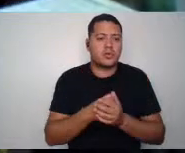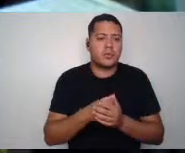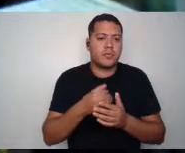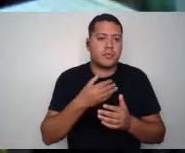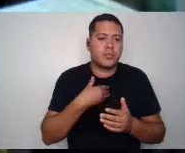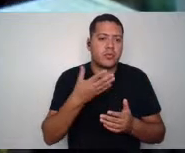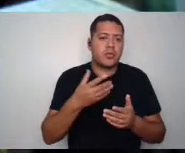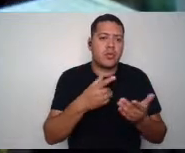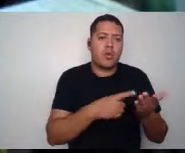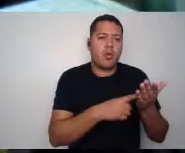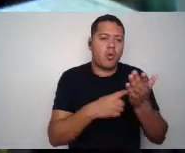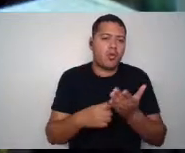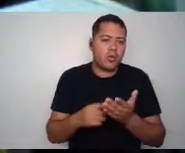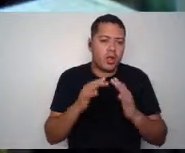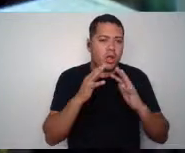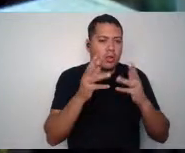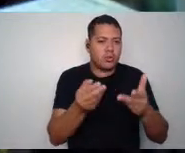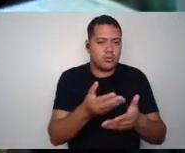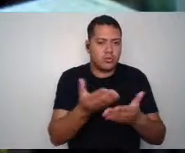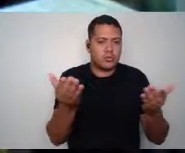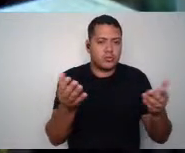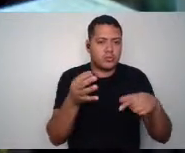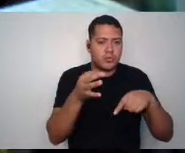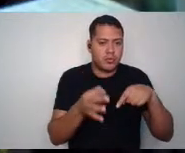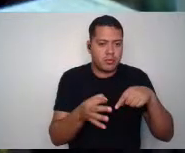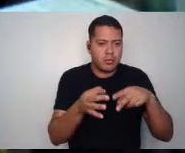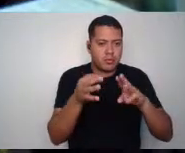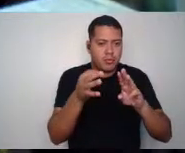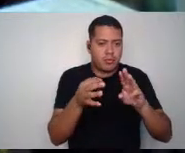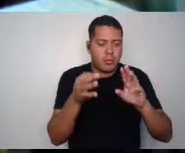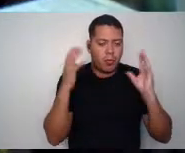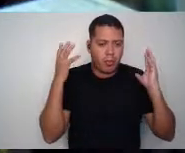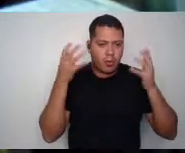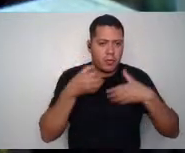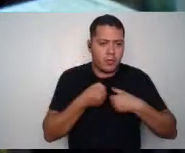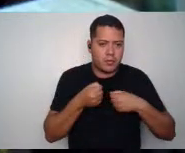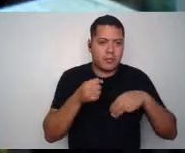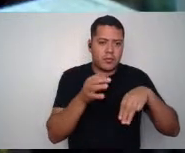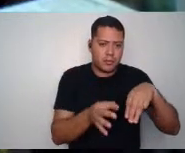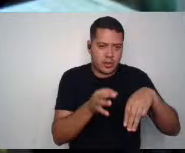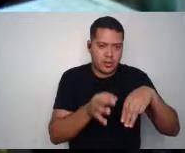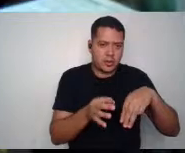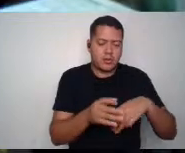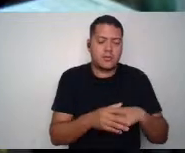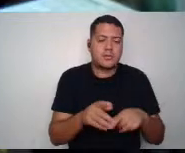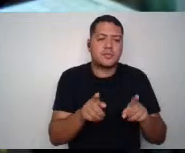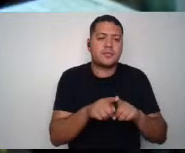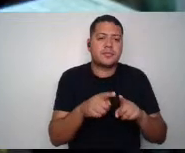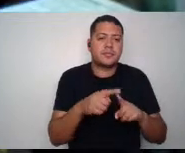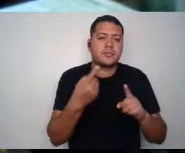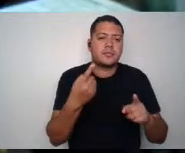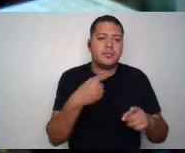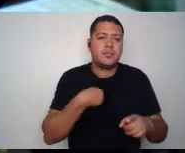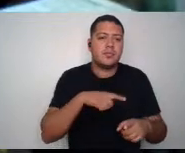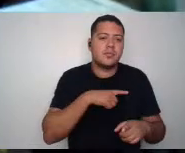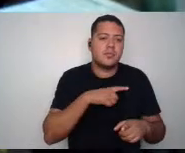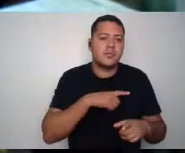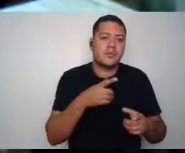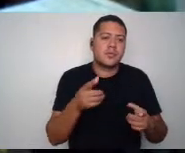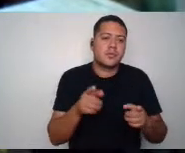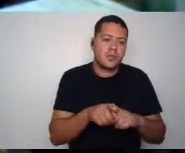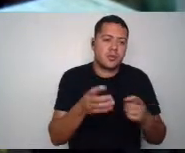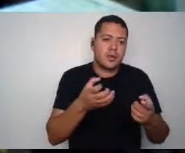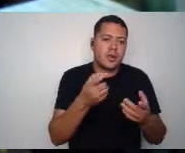make. I'm going to make the invitation to all of the justices here, and I